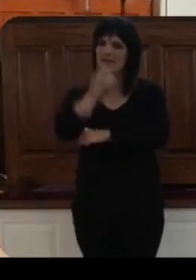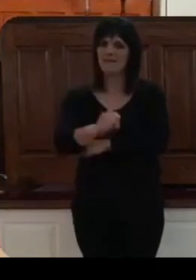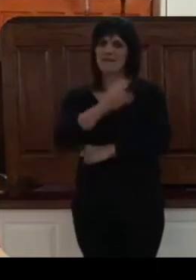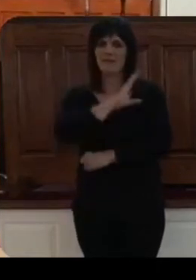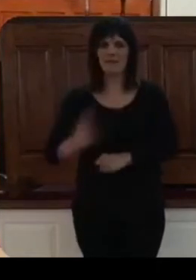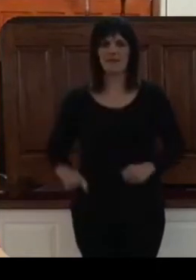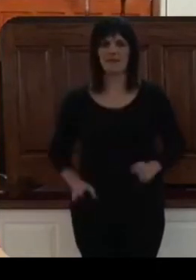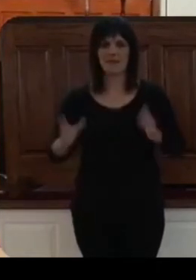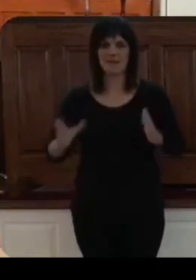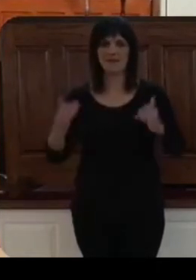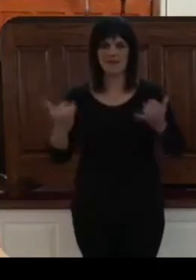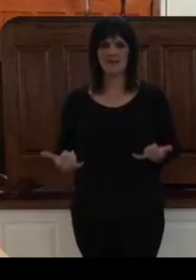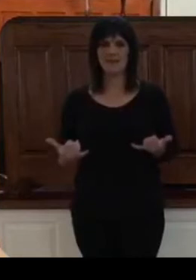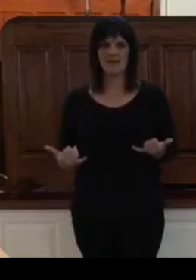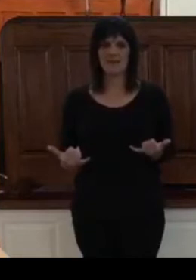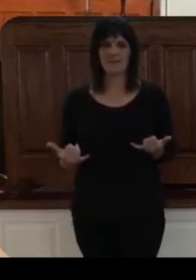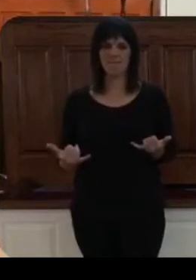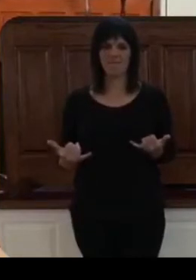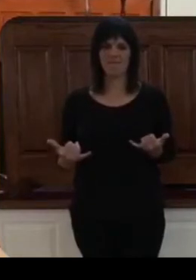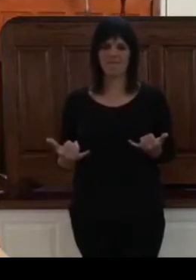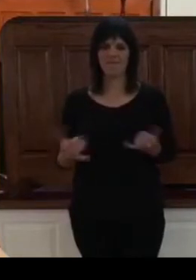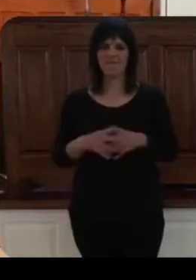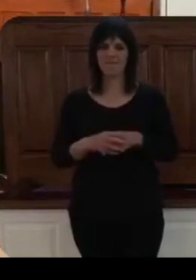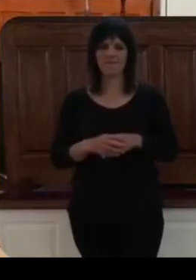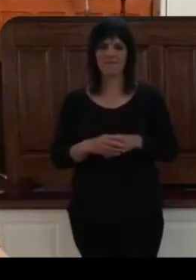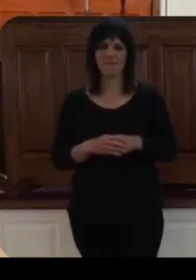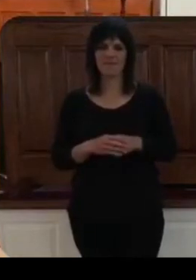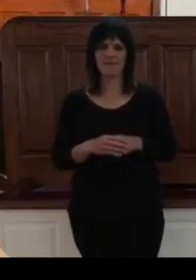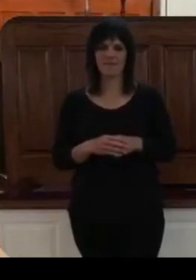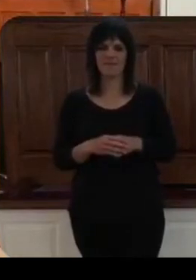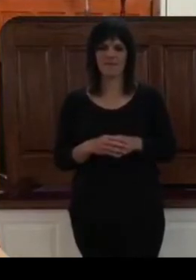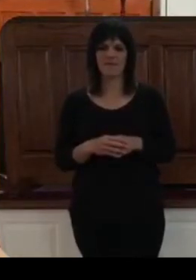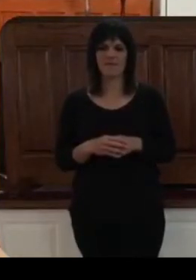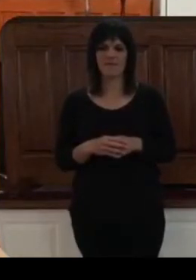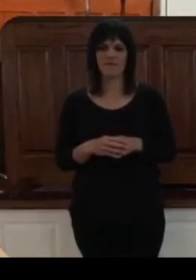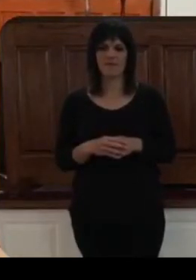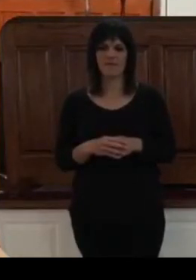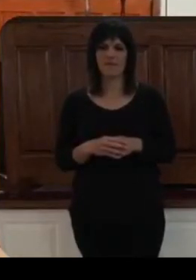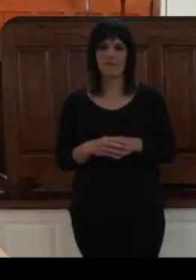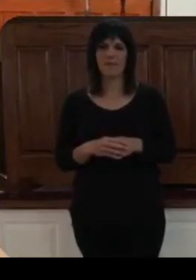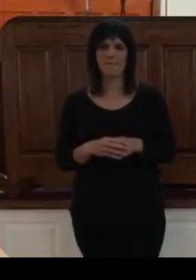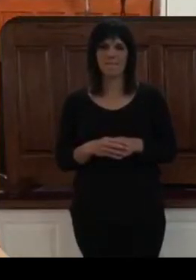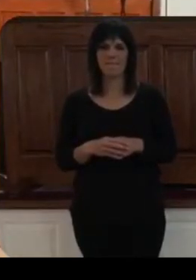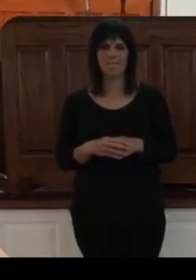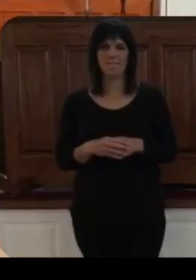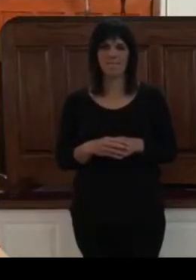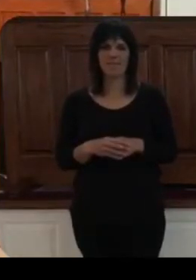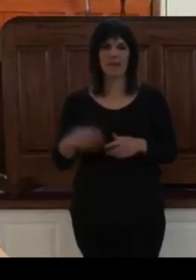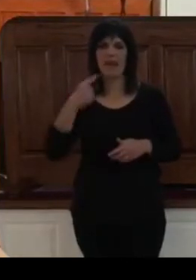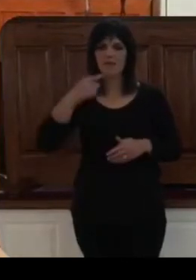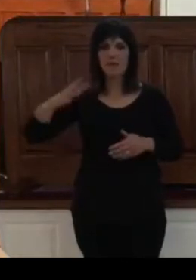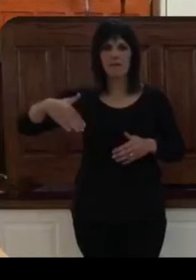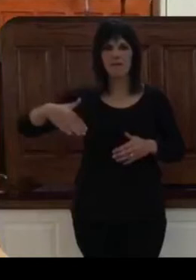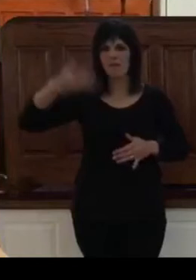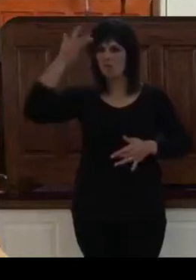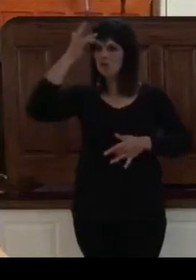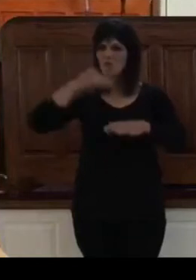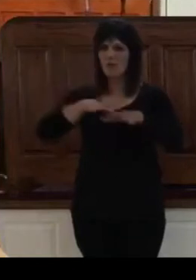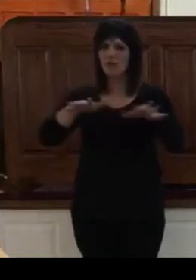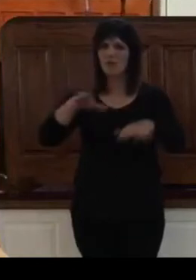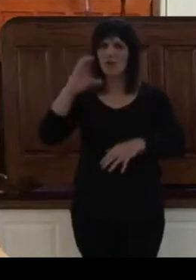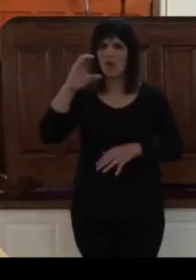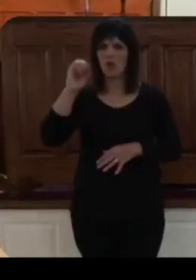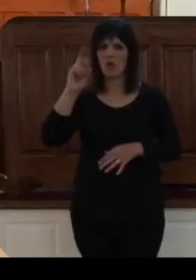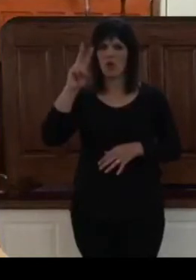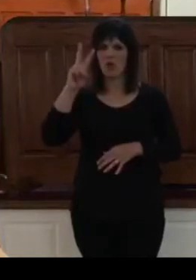Christians today. Now, put it neutral for a second and make some application. I've already mentioned the pandemic. I've alluded to the pandemic